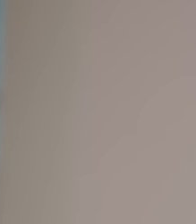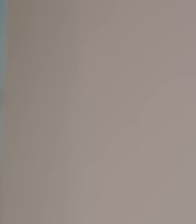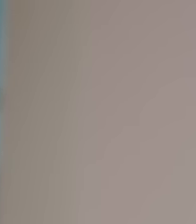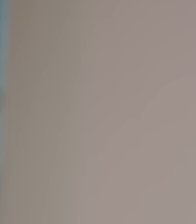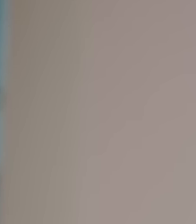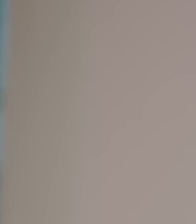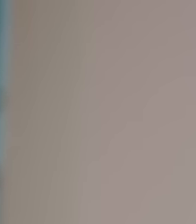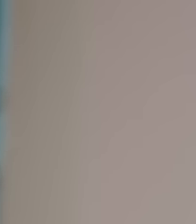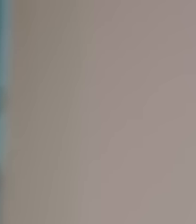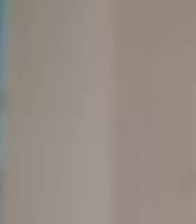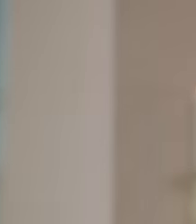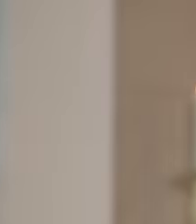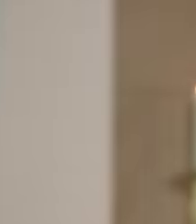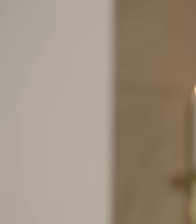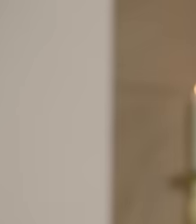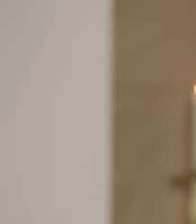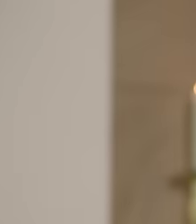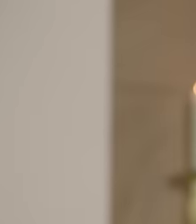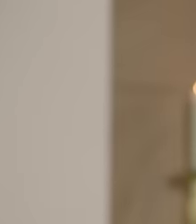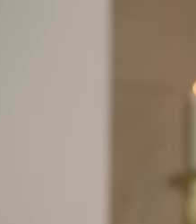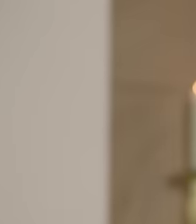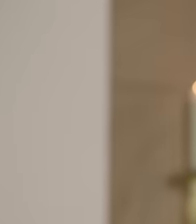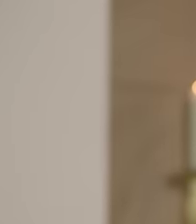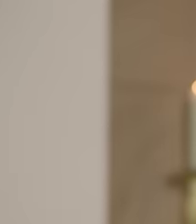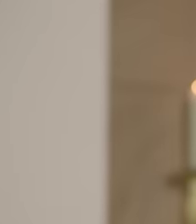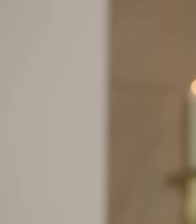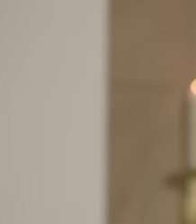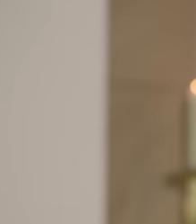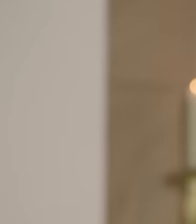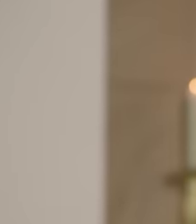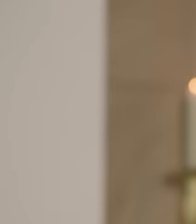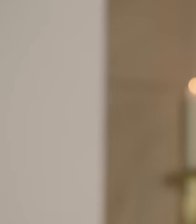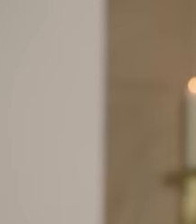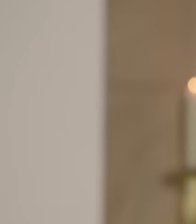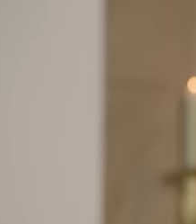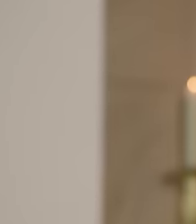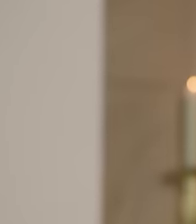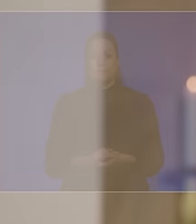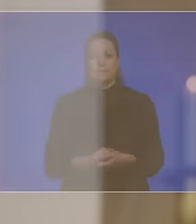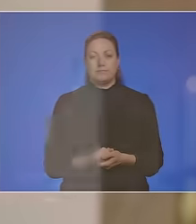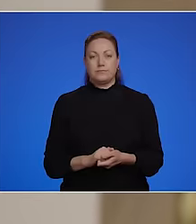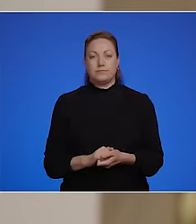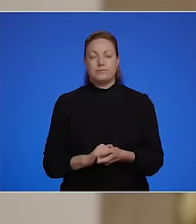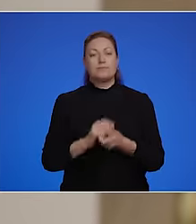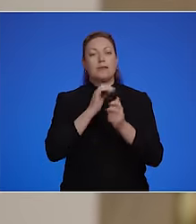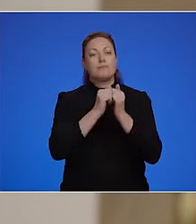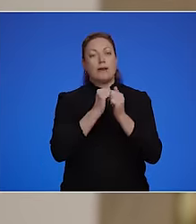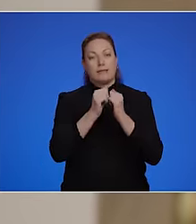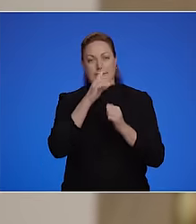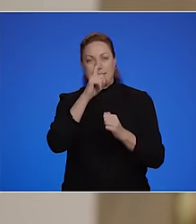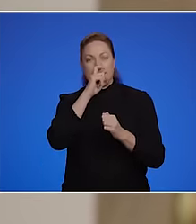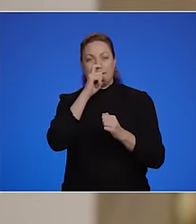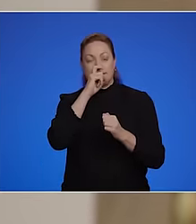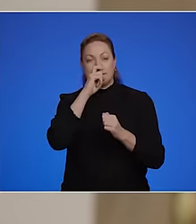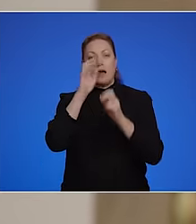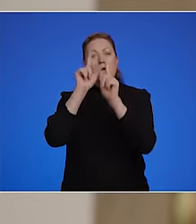saints, the forgiveness of sins, the resurrection of the body, and life everlasting. Amen. Brothers and